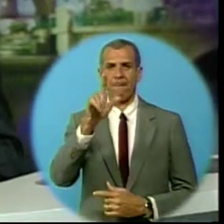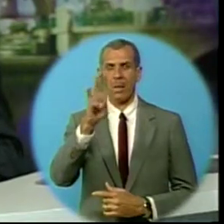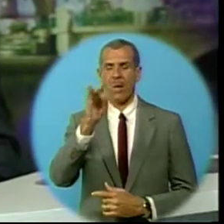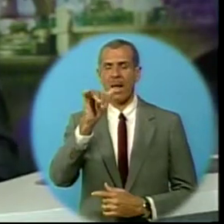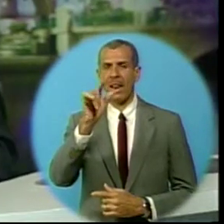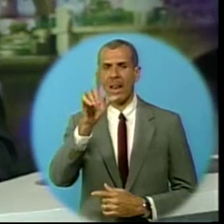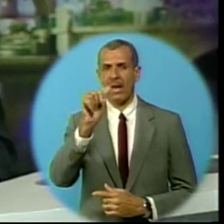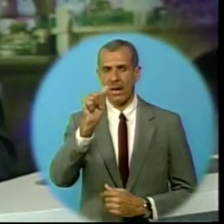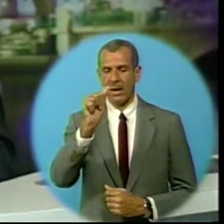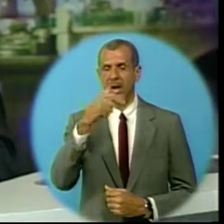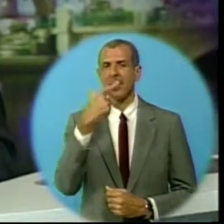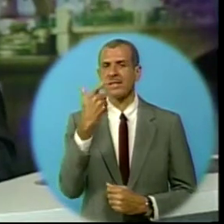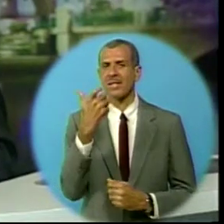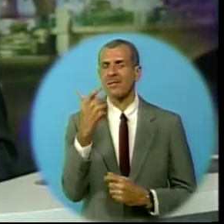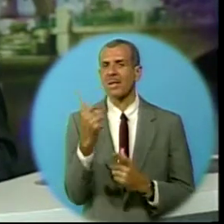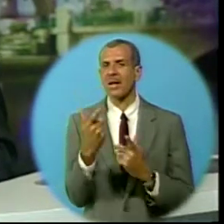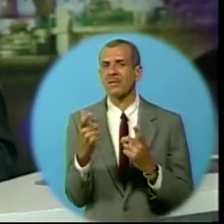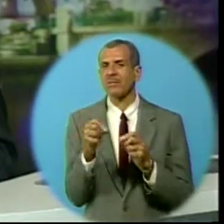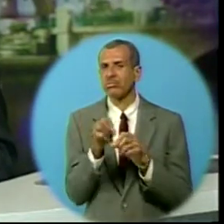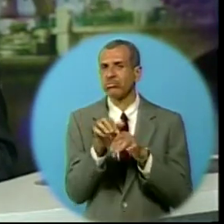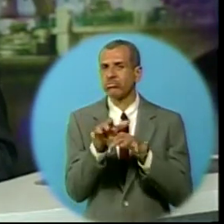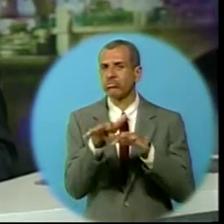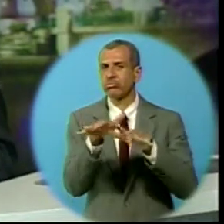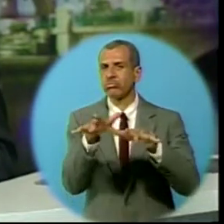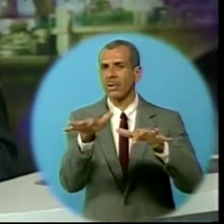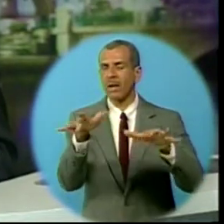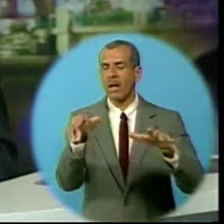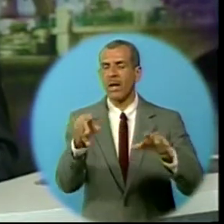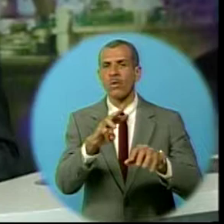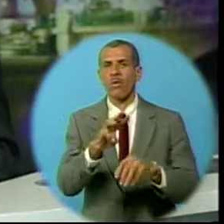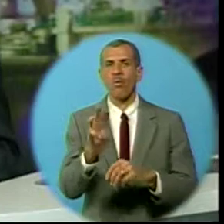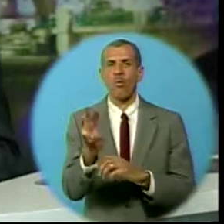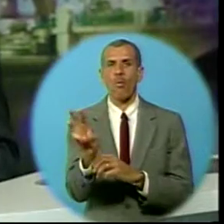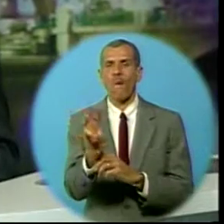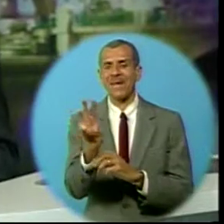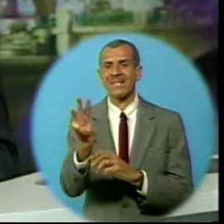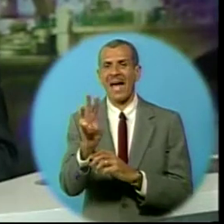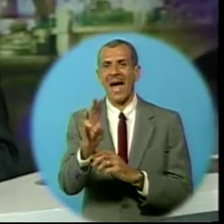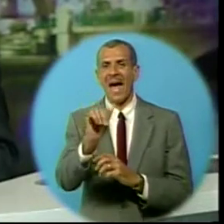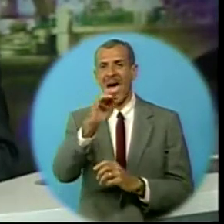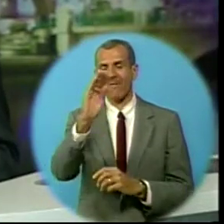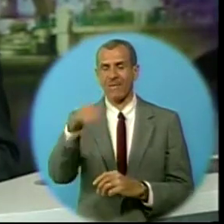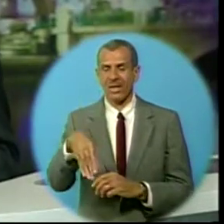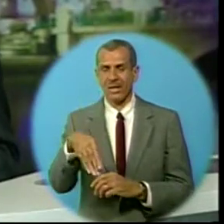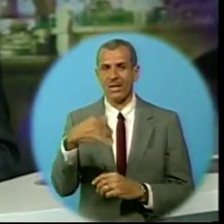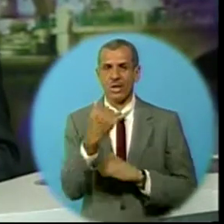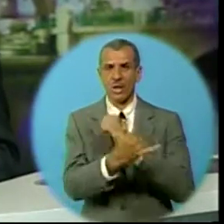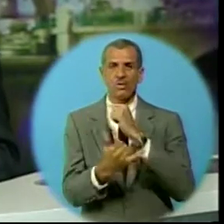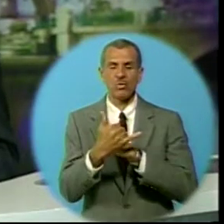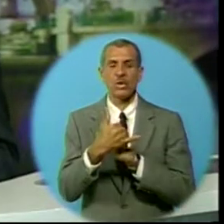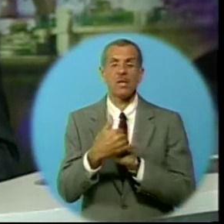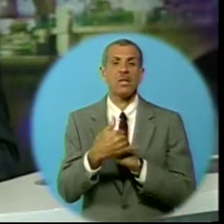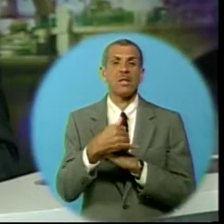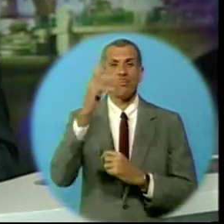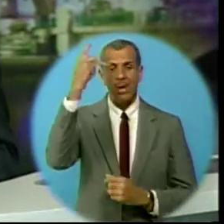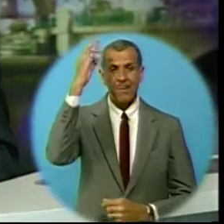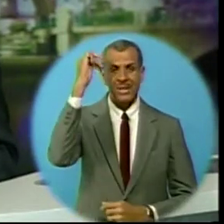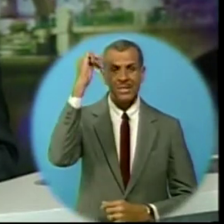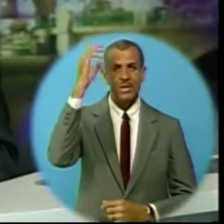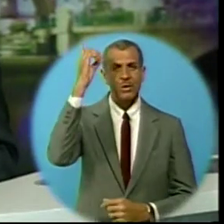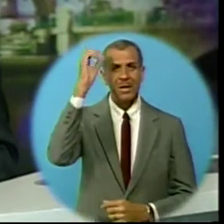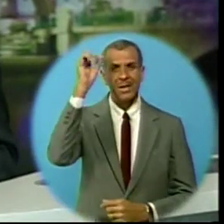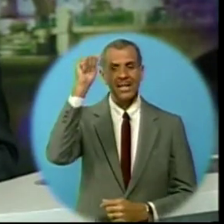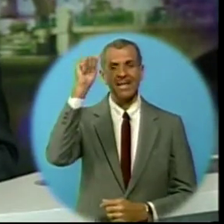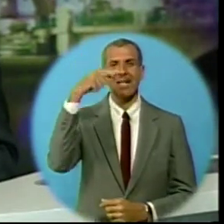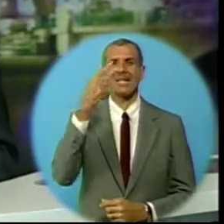the extent of the outbreak of the Ebola virus in those West African countries, Prime Minister Dr. Kenny Anthony has advised the Commissioner of